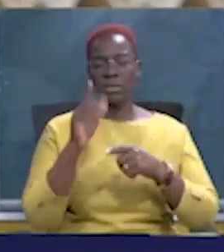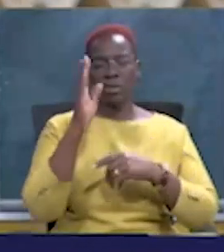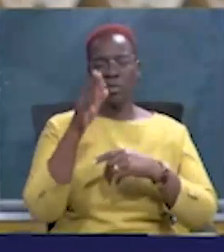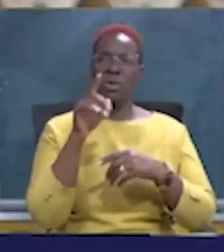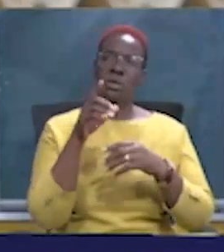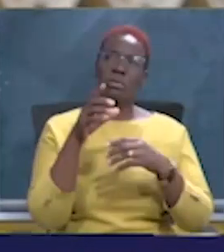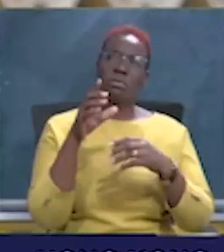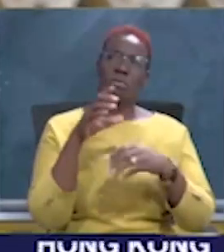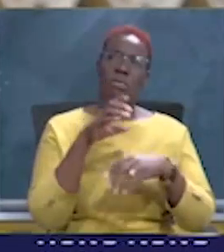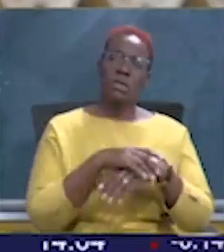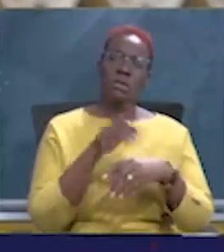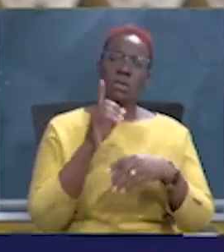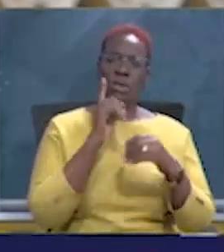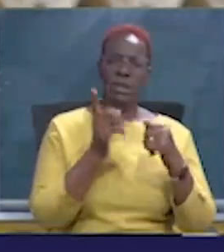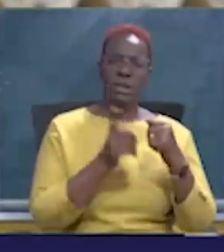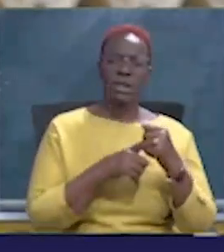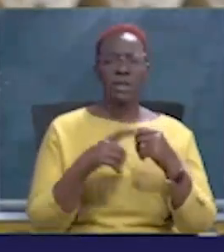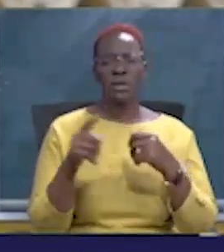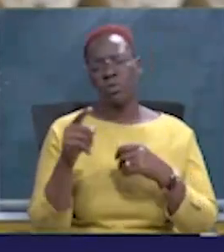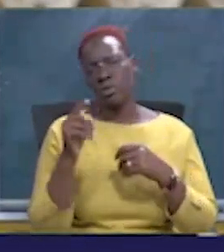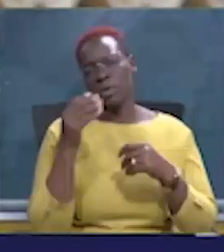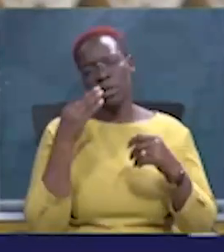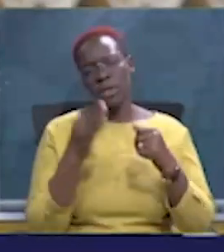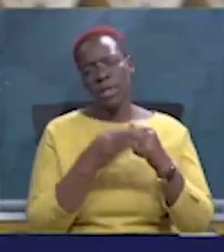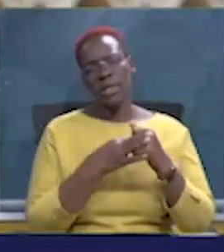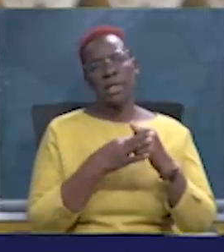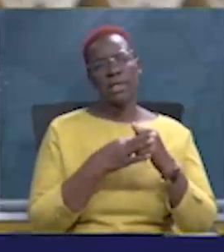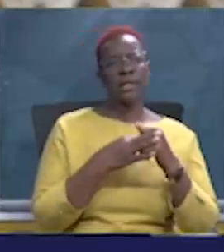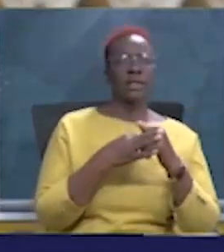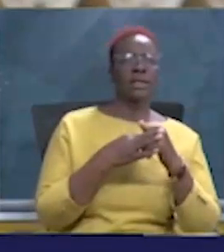about 600 to 800